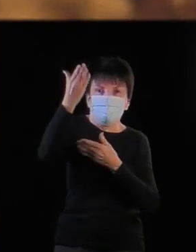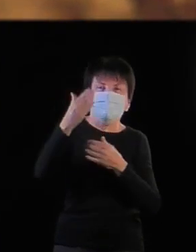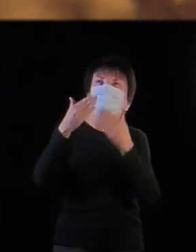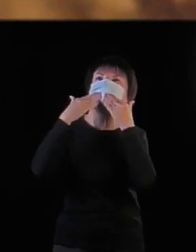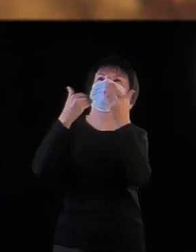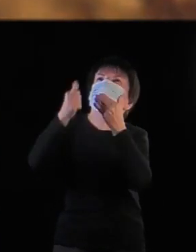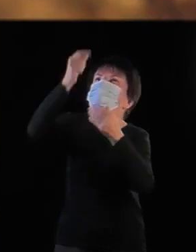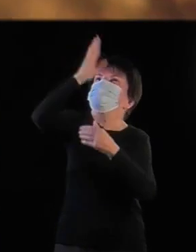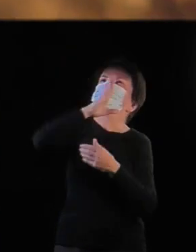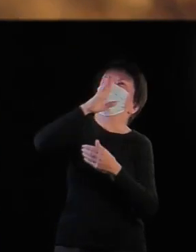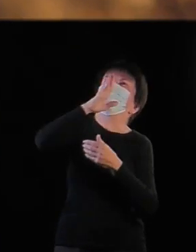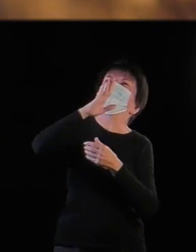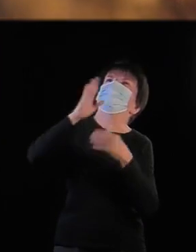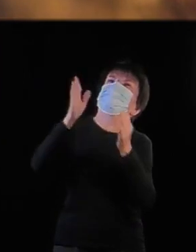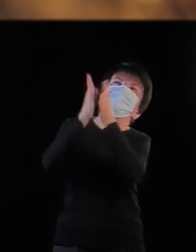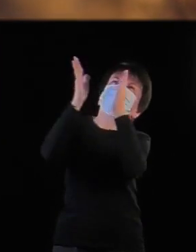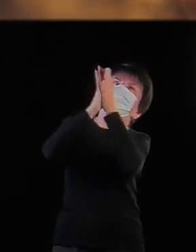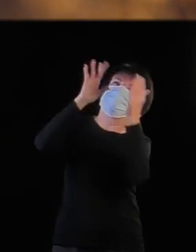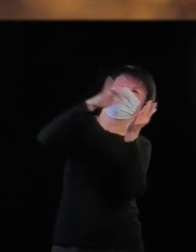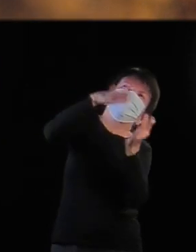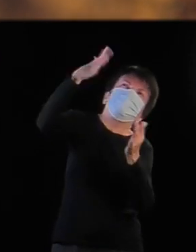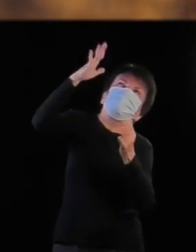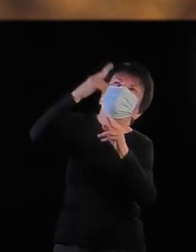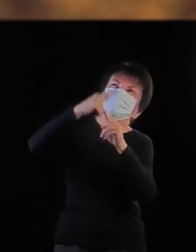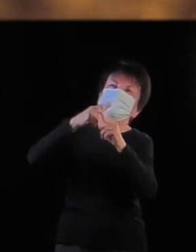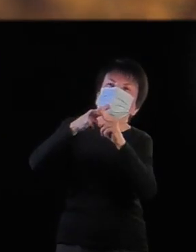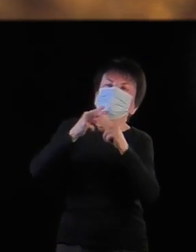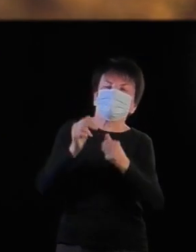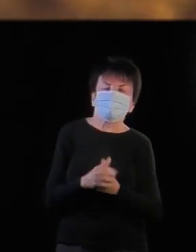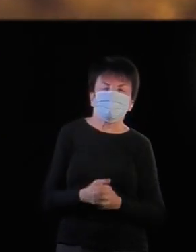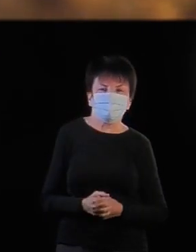my God, and praise your glorious name.